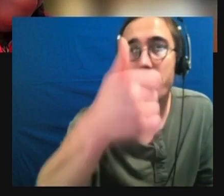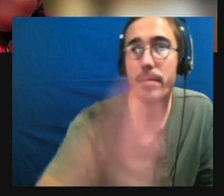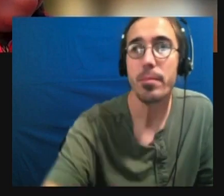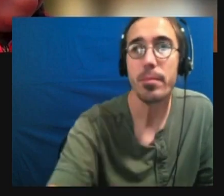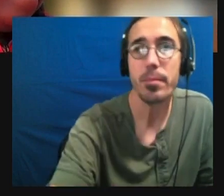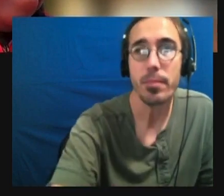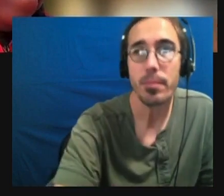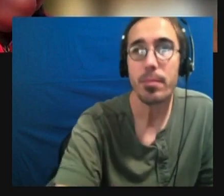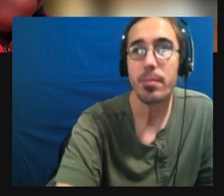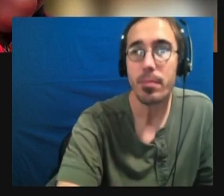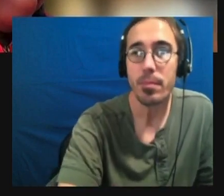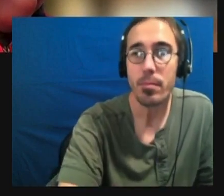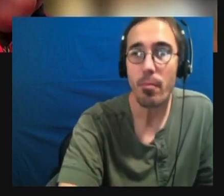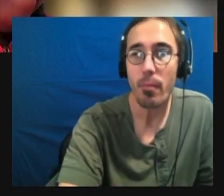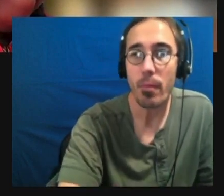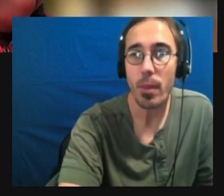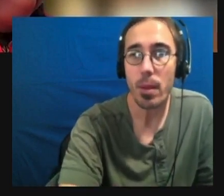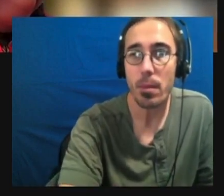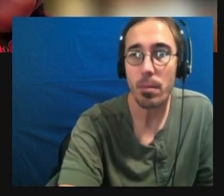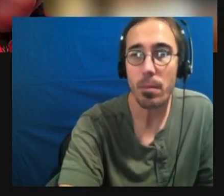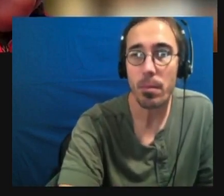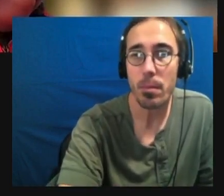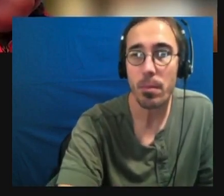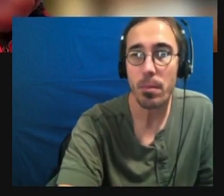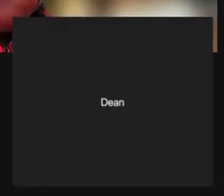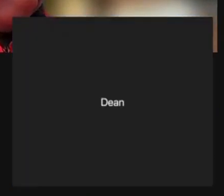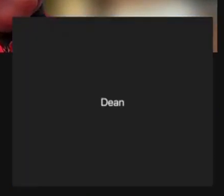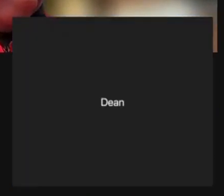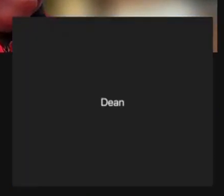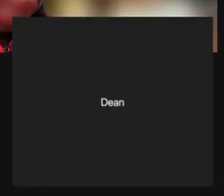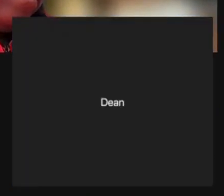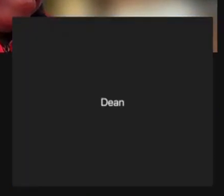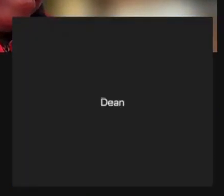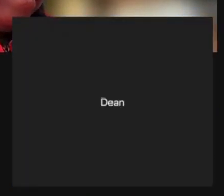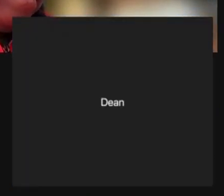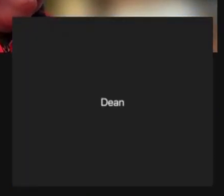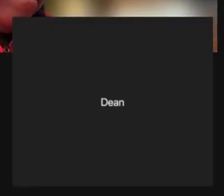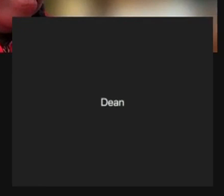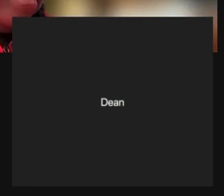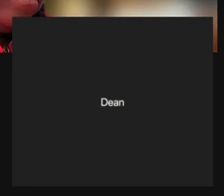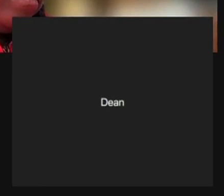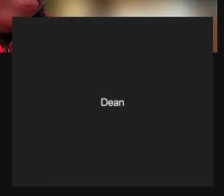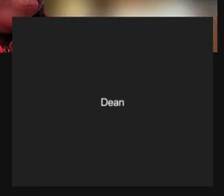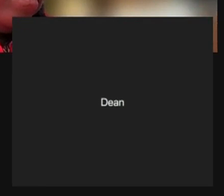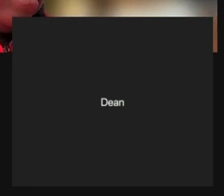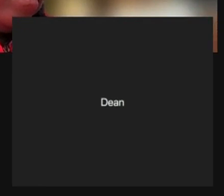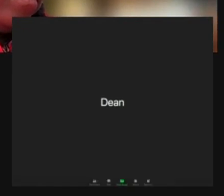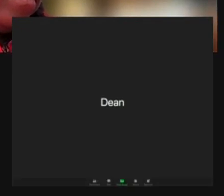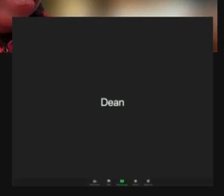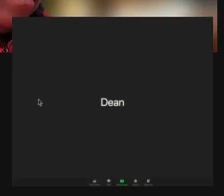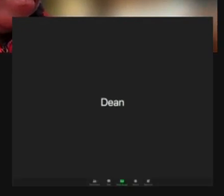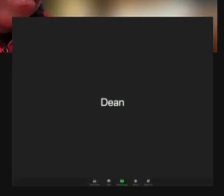Tiffany is saying, I don't think schools are better. There's a lot of work that needs to be done.